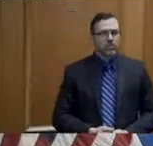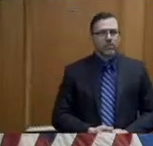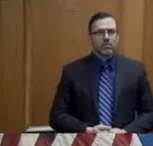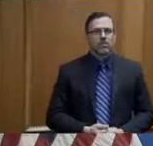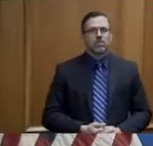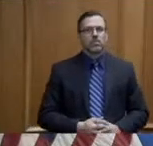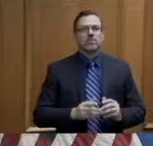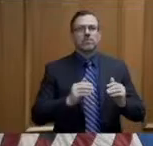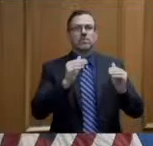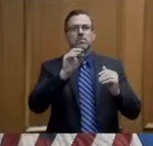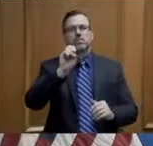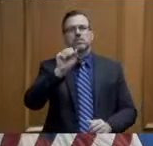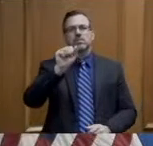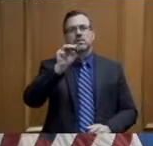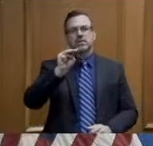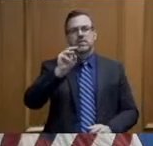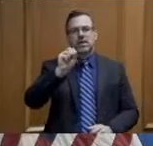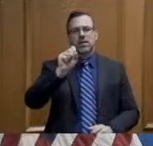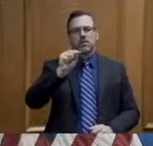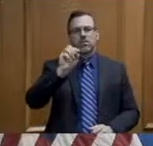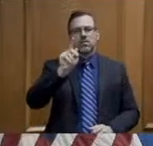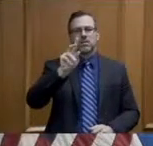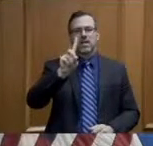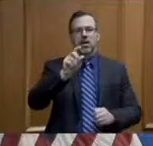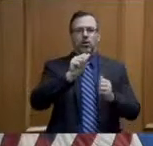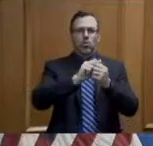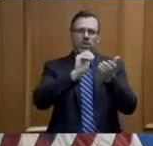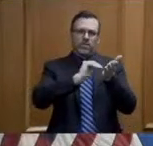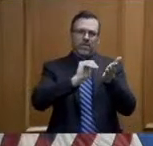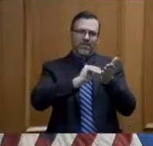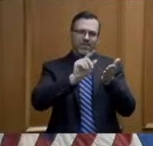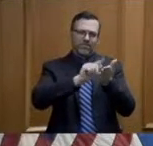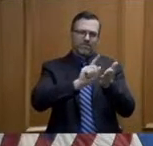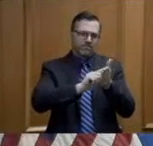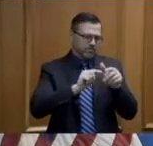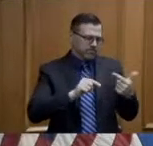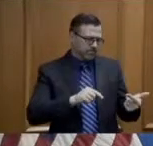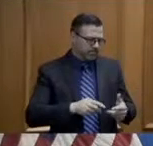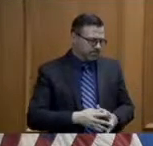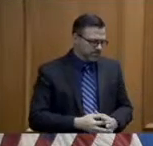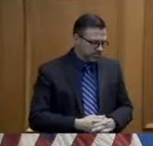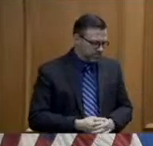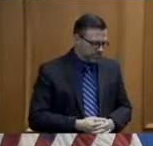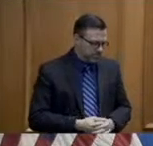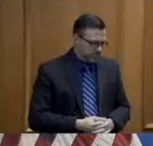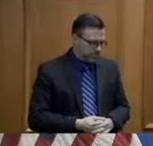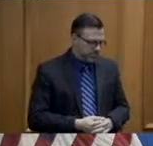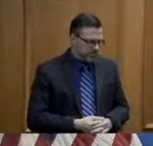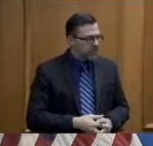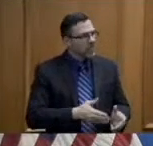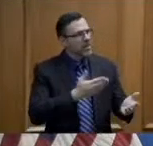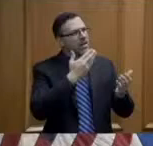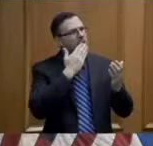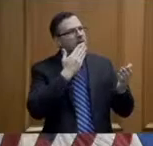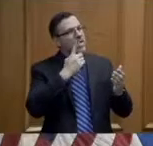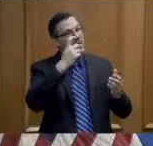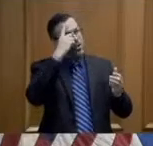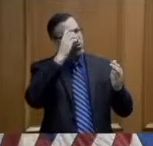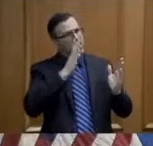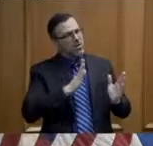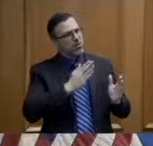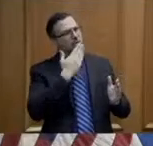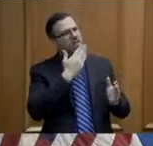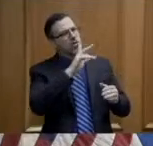Next, we'll go to Sam Stockard with the Daily Memphian. Sam, your line is open. thanks, Governor. I appreciate your